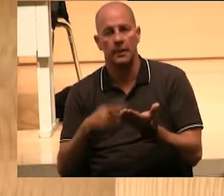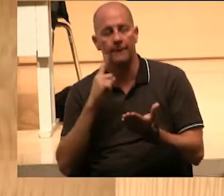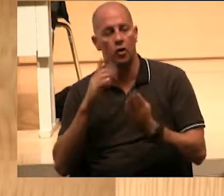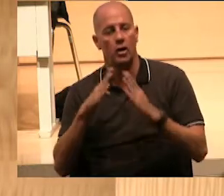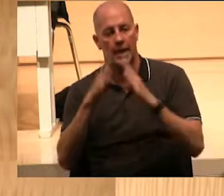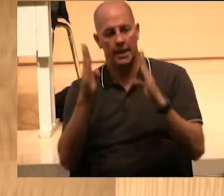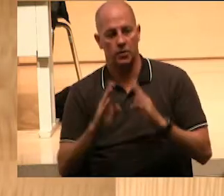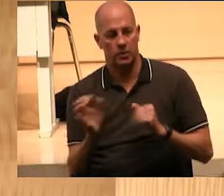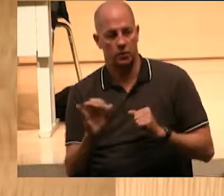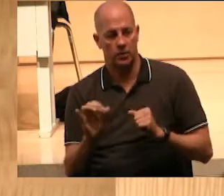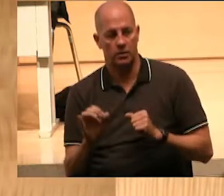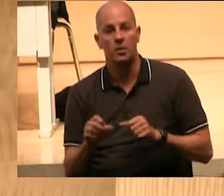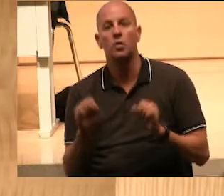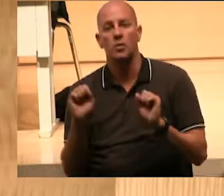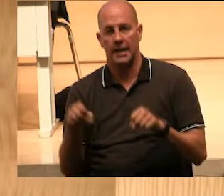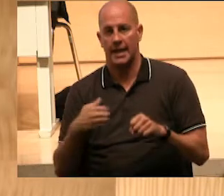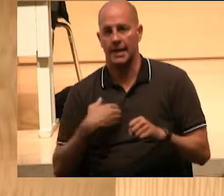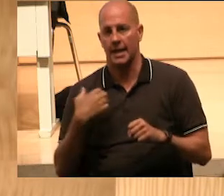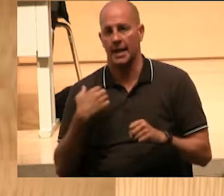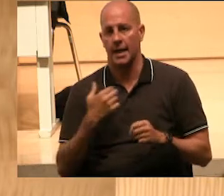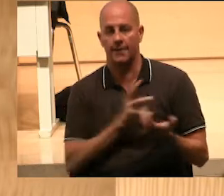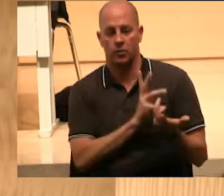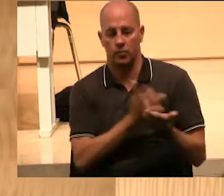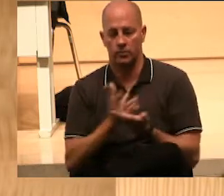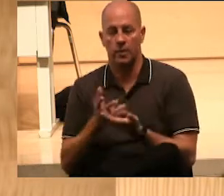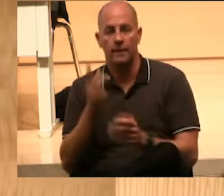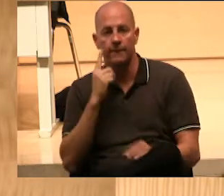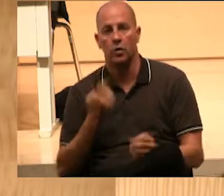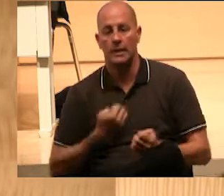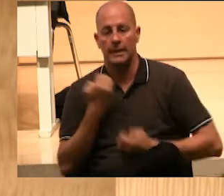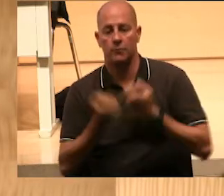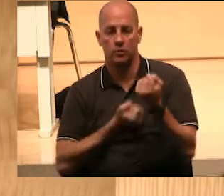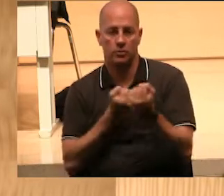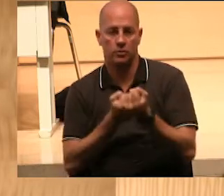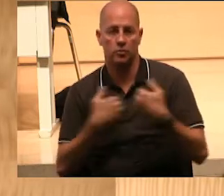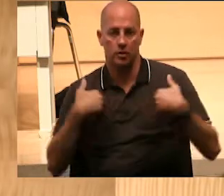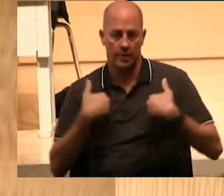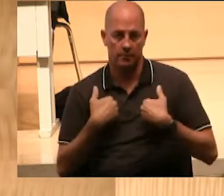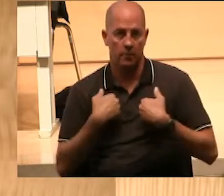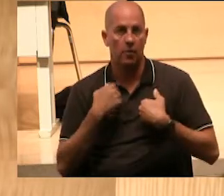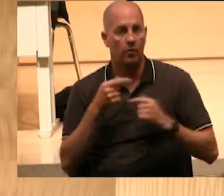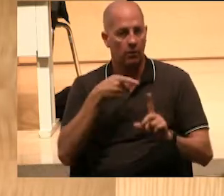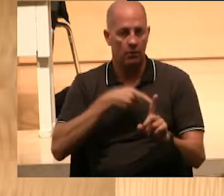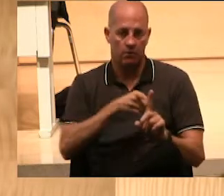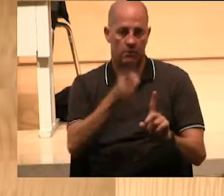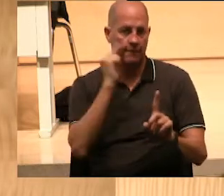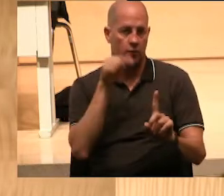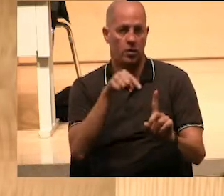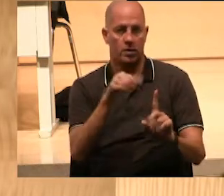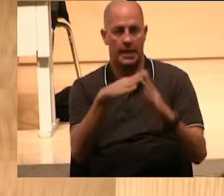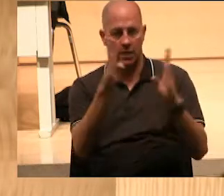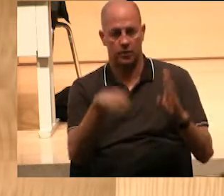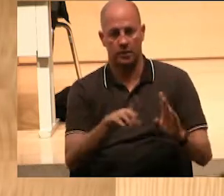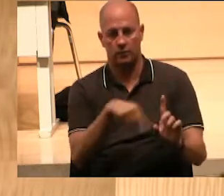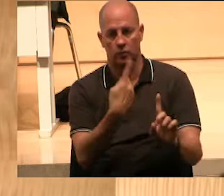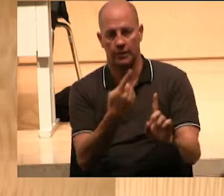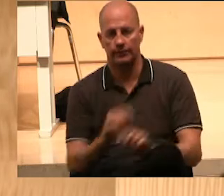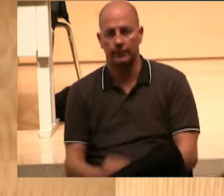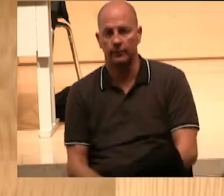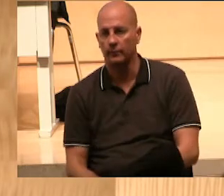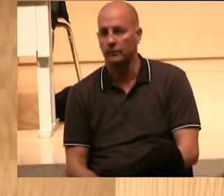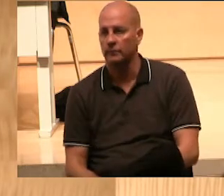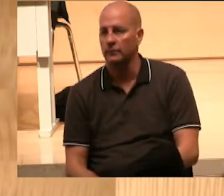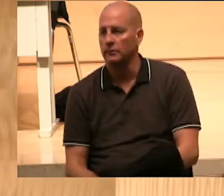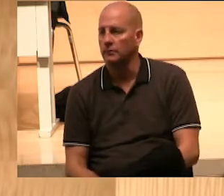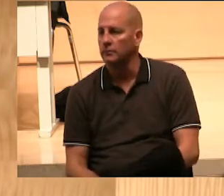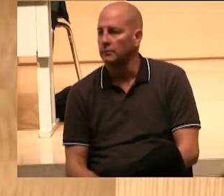housing, you can have a reasonable accommodation for emotional support animals, but just for housing. So I will